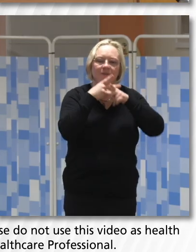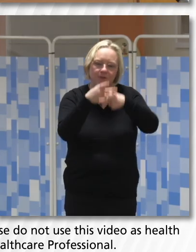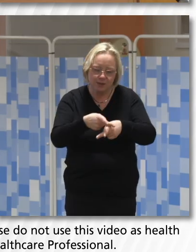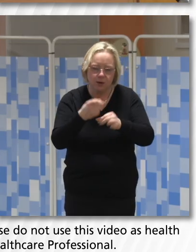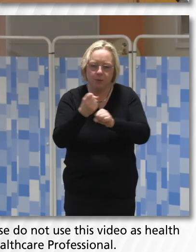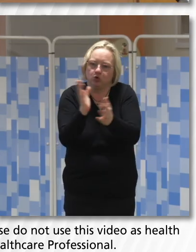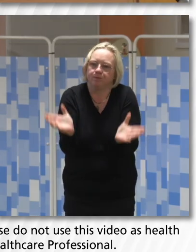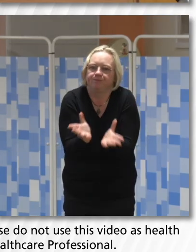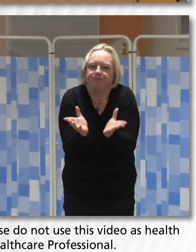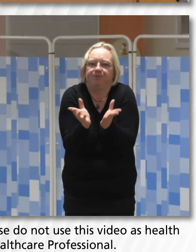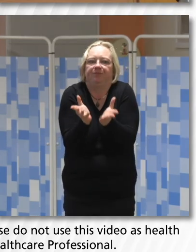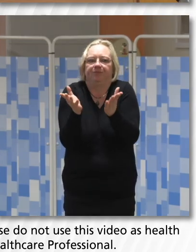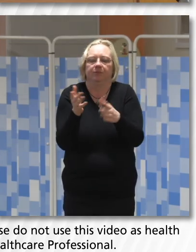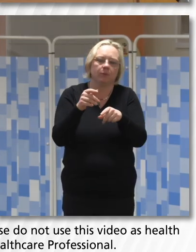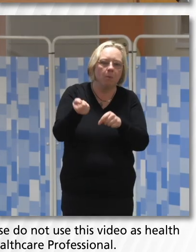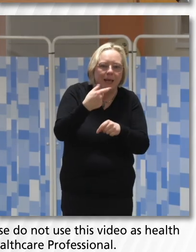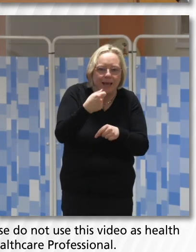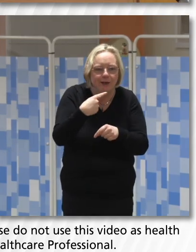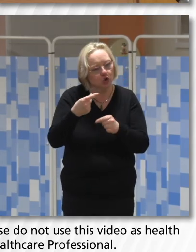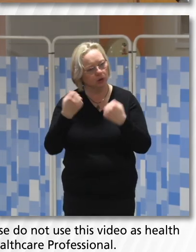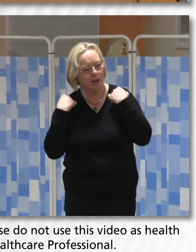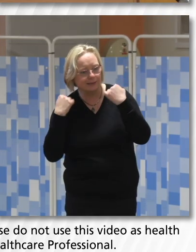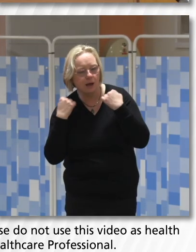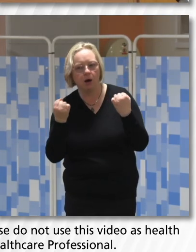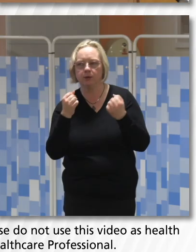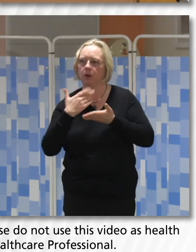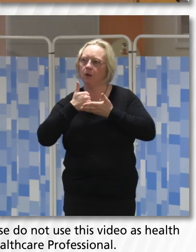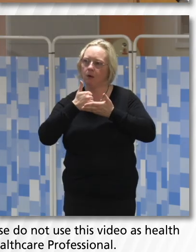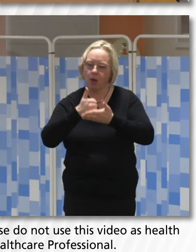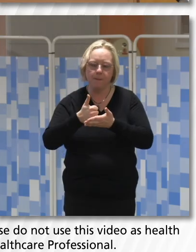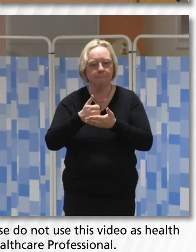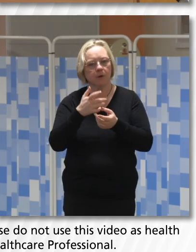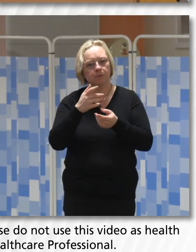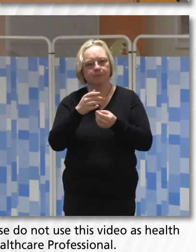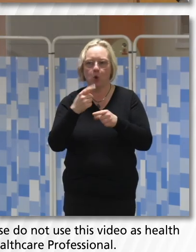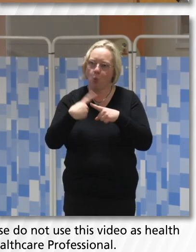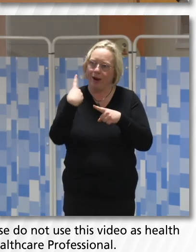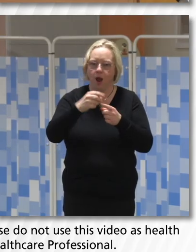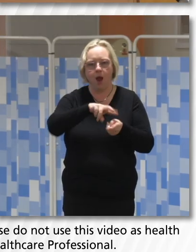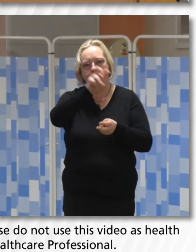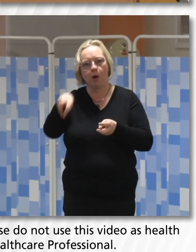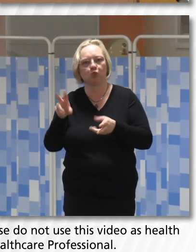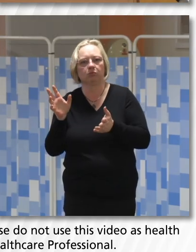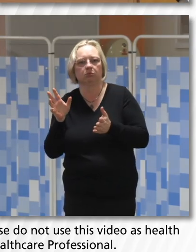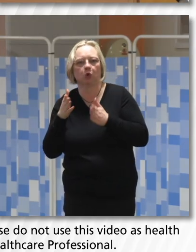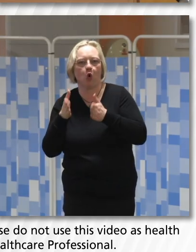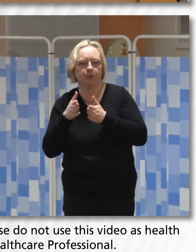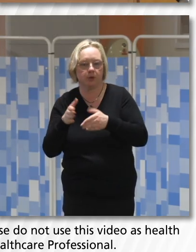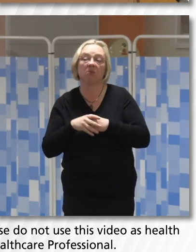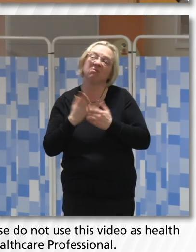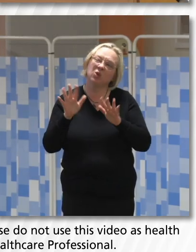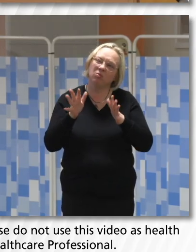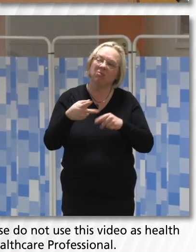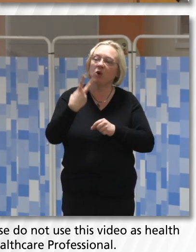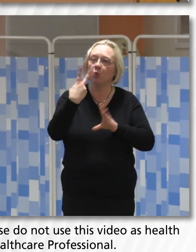on time, and various things can delay that discharge. So 2 years ago, 2 and a bit years